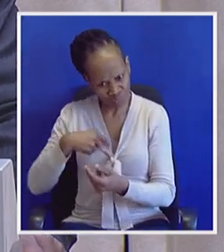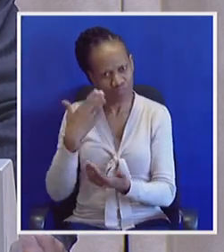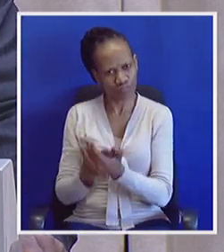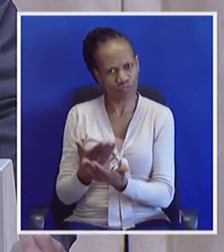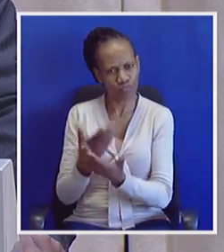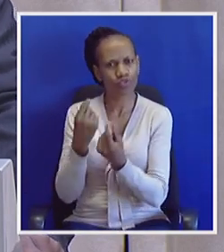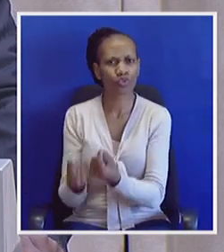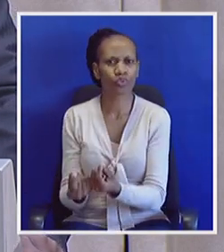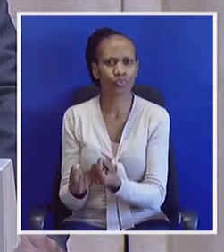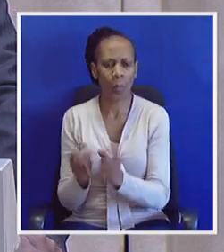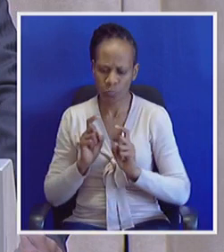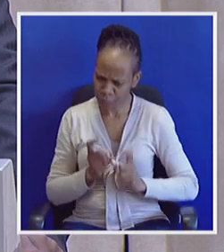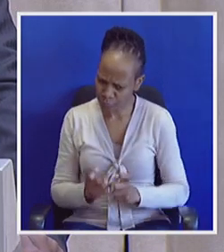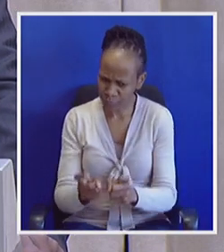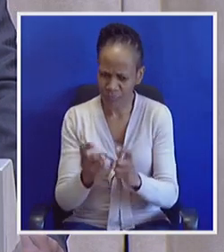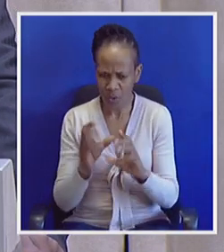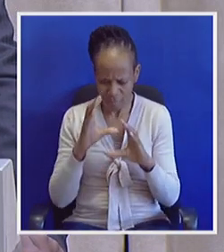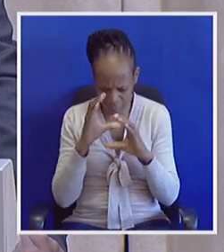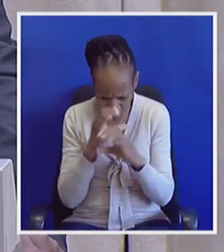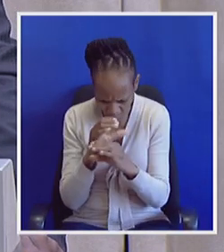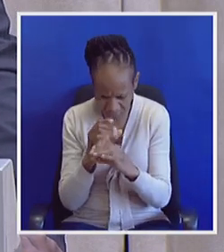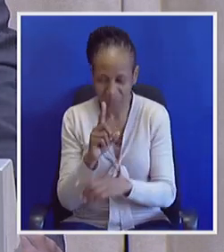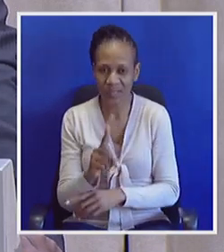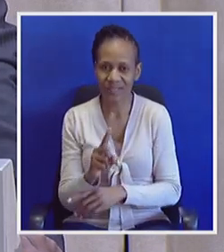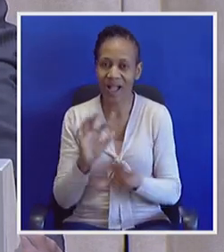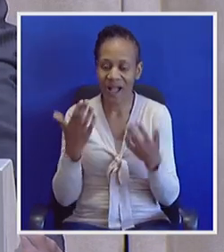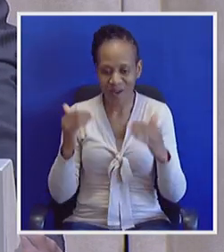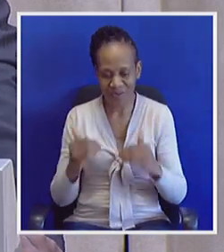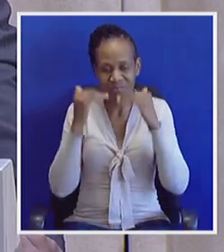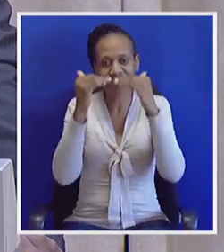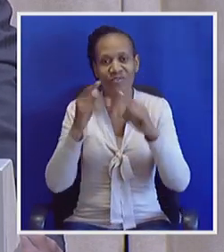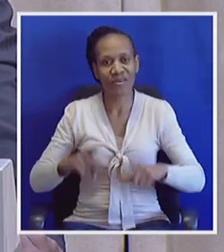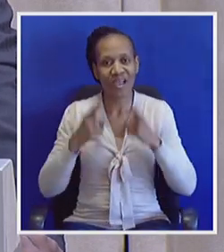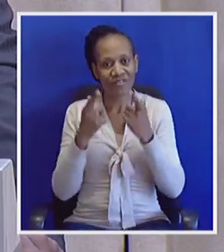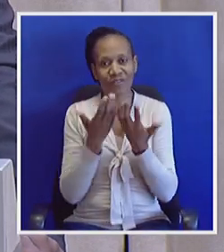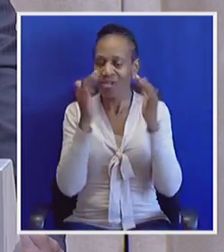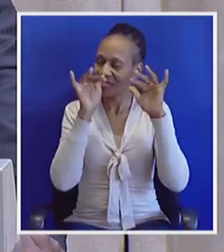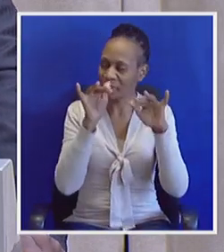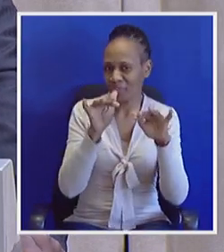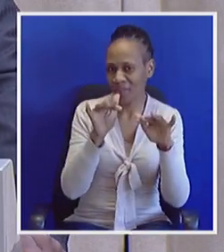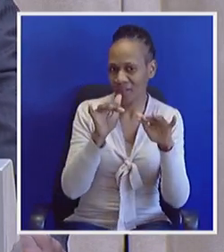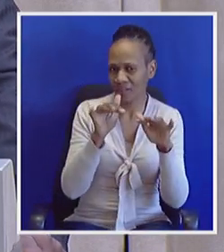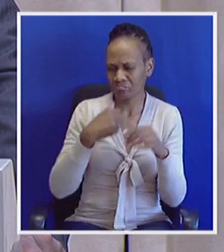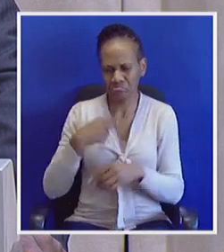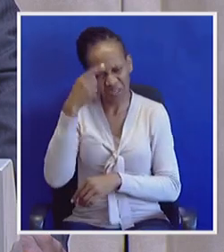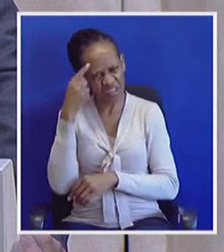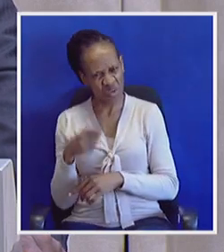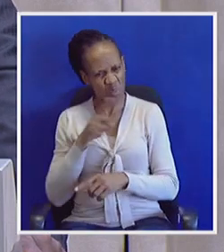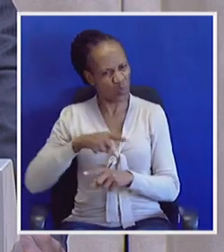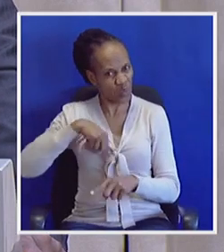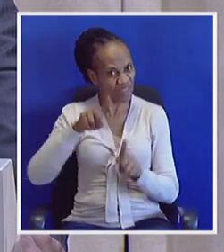more vigorously and focus on improving the lives of our people. But I think we have not done too